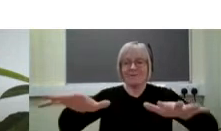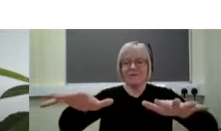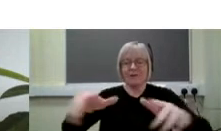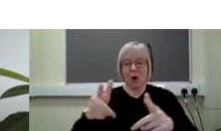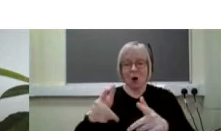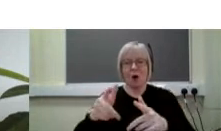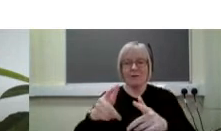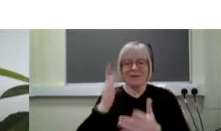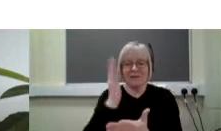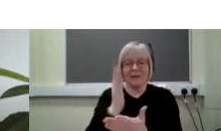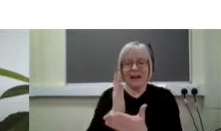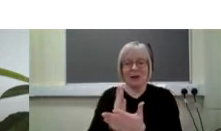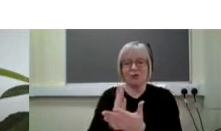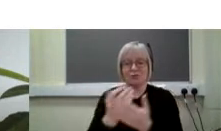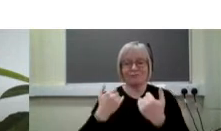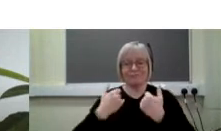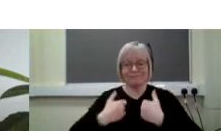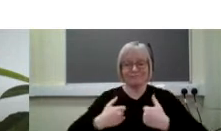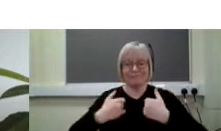virus.